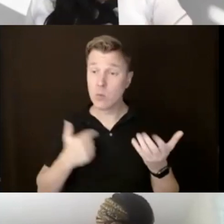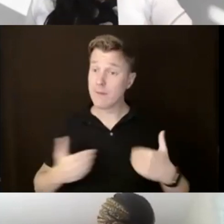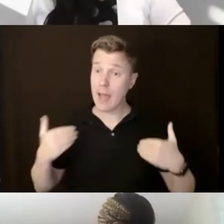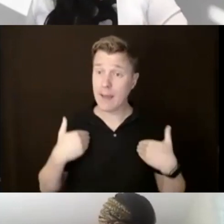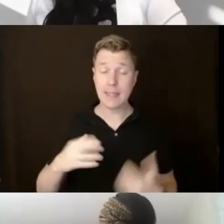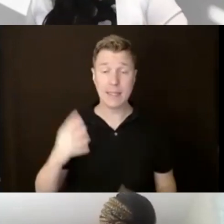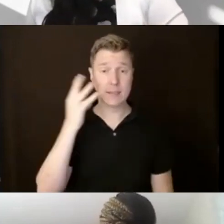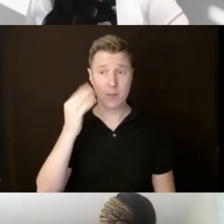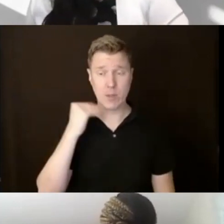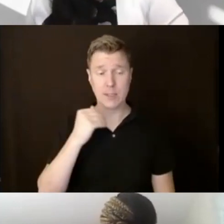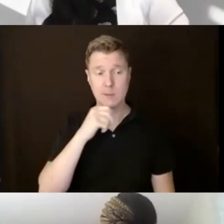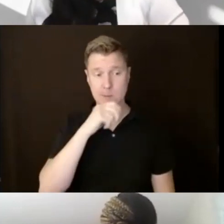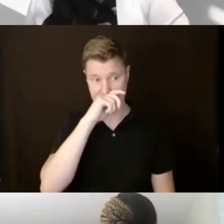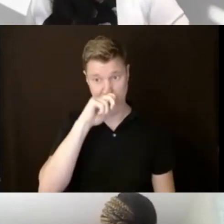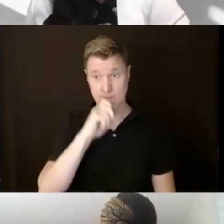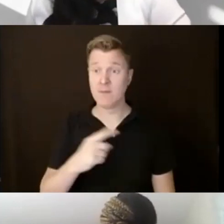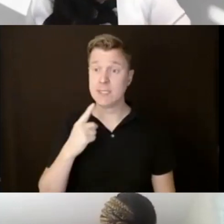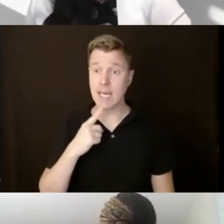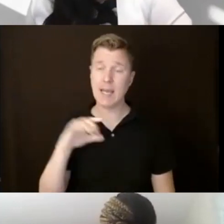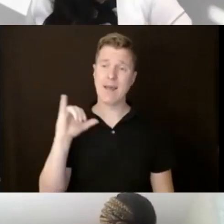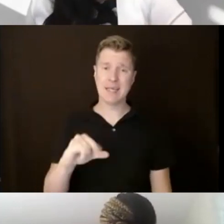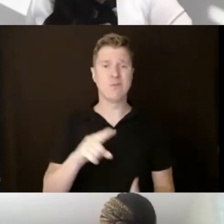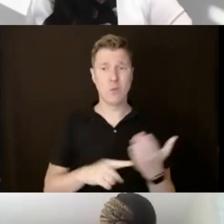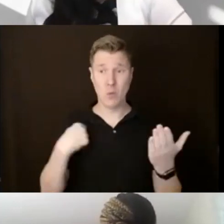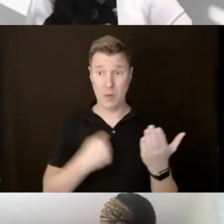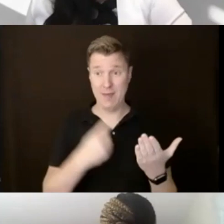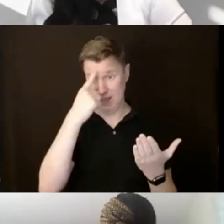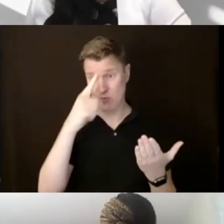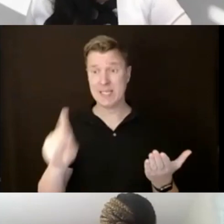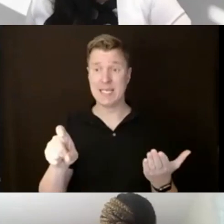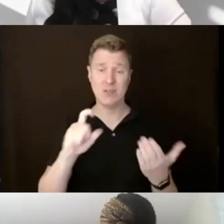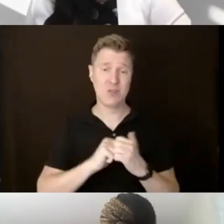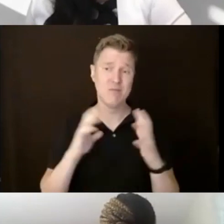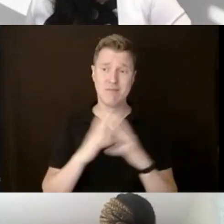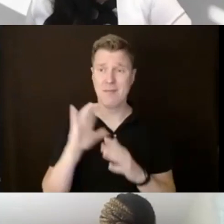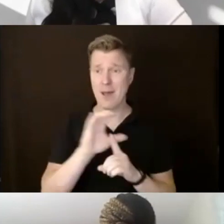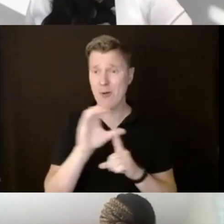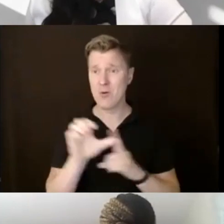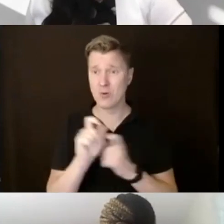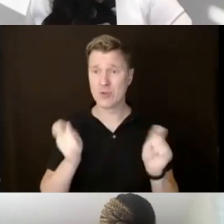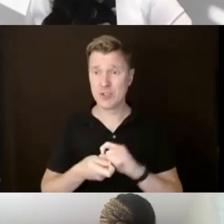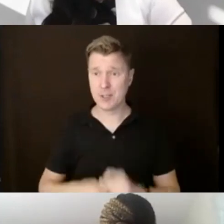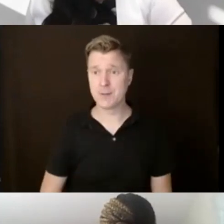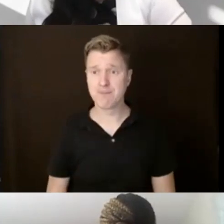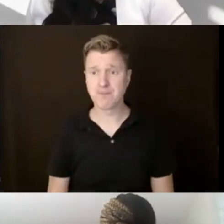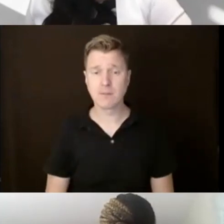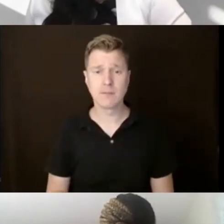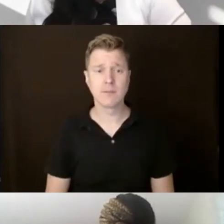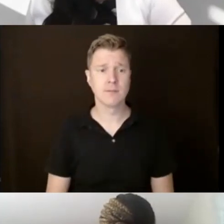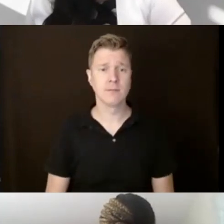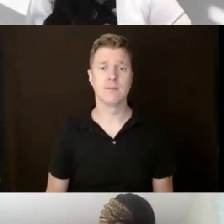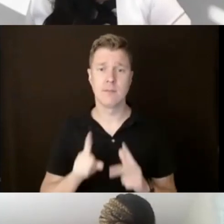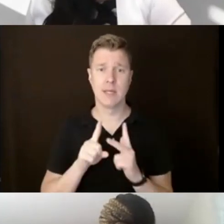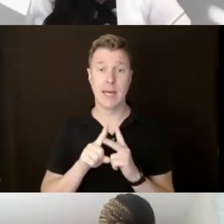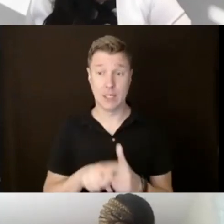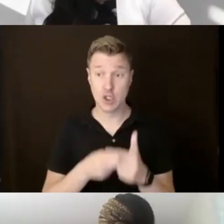experience of saying, this is what we think you need in order to create culture change, and initially just being